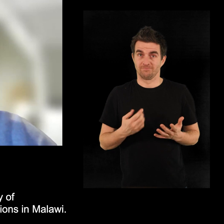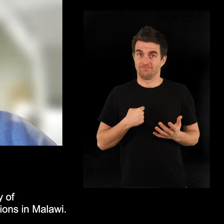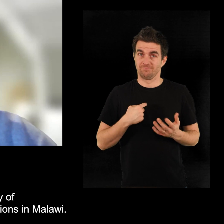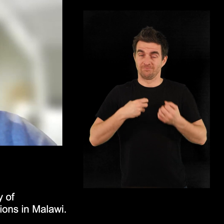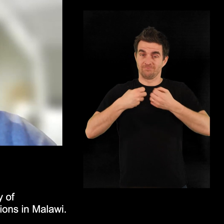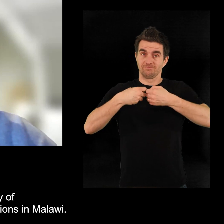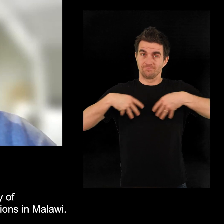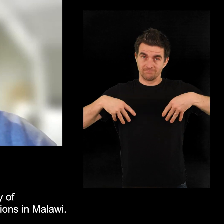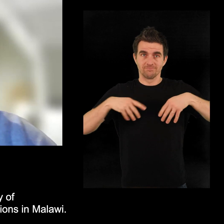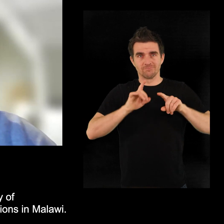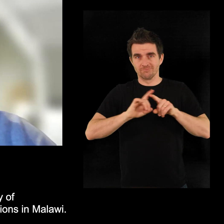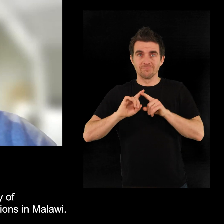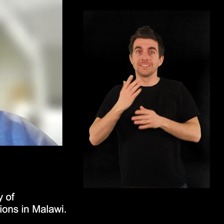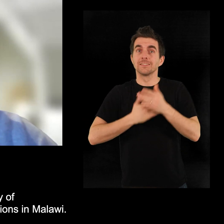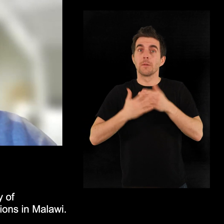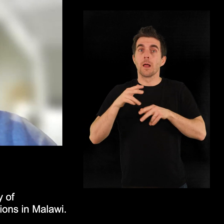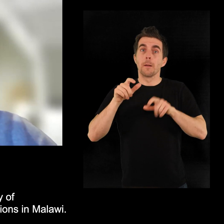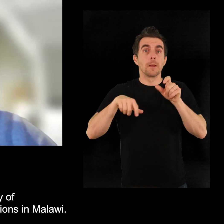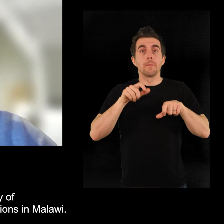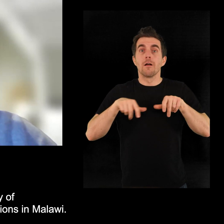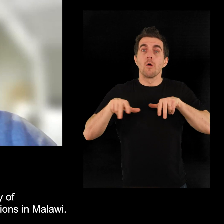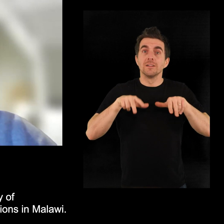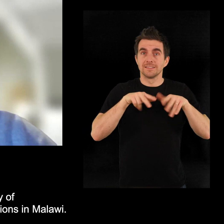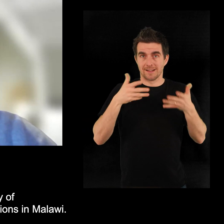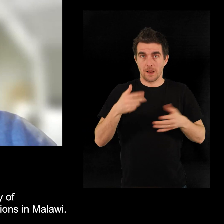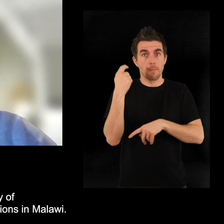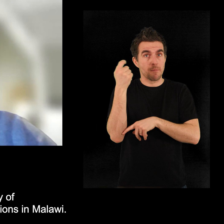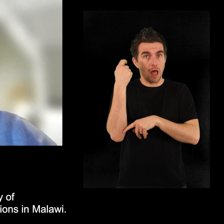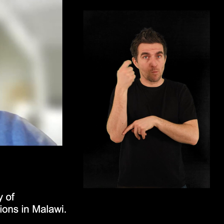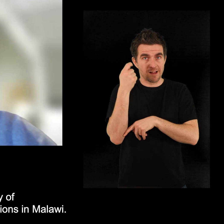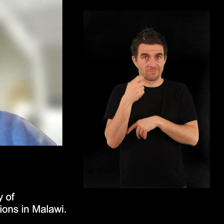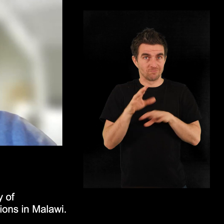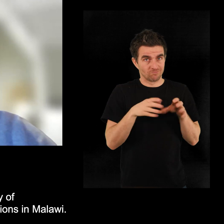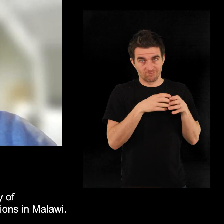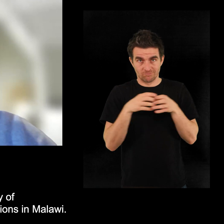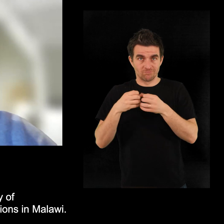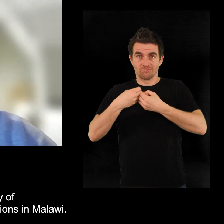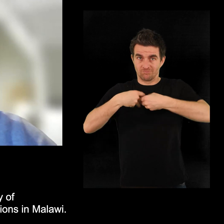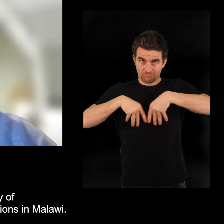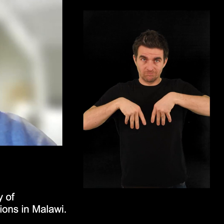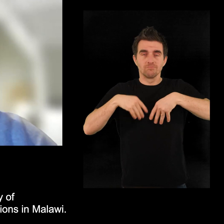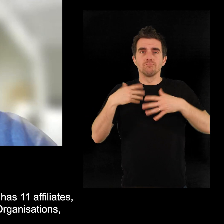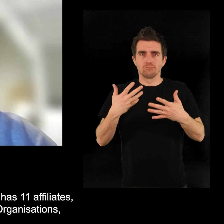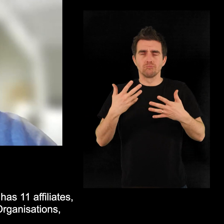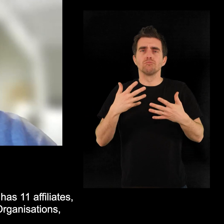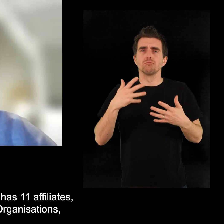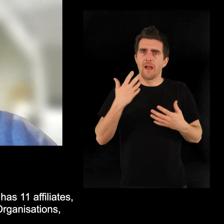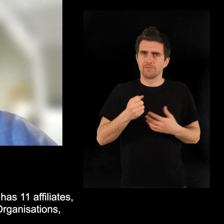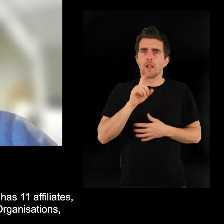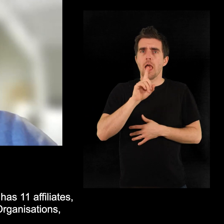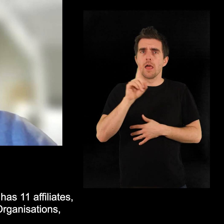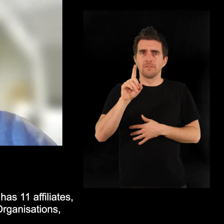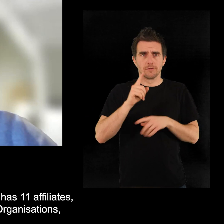And we are an umbrella body of disabled people's organizations in Malawi.